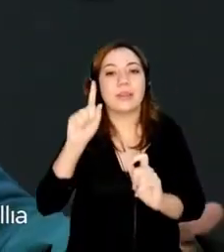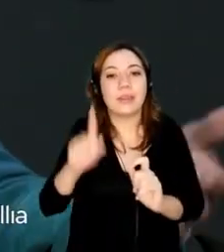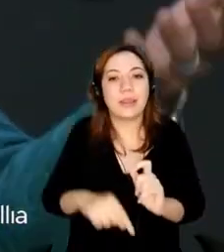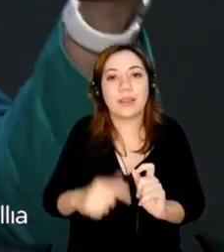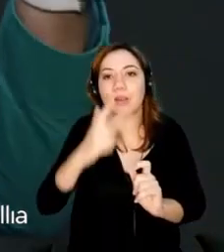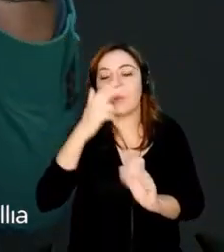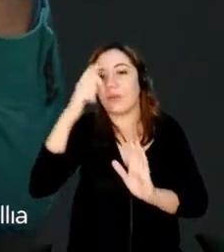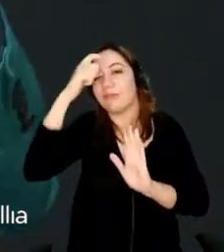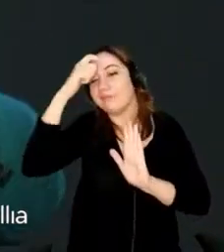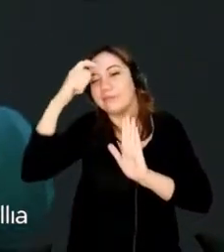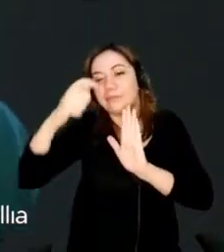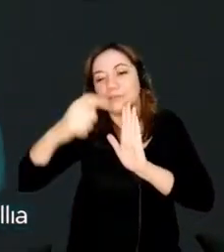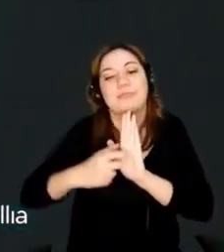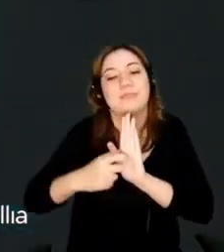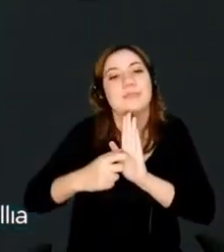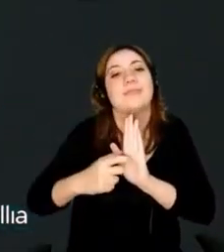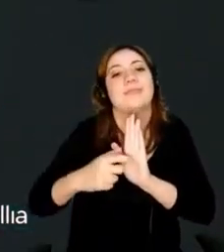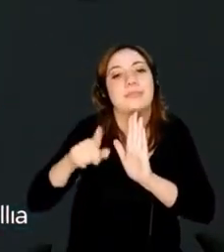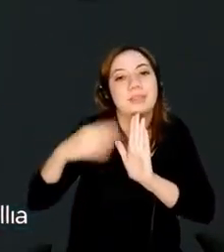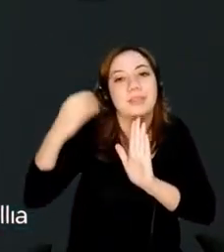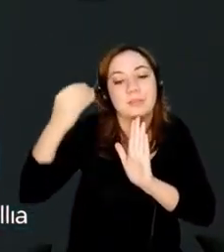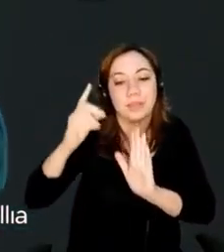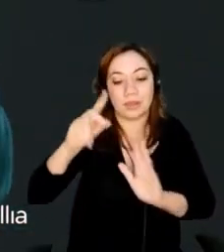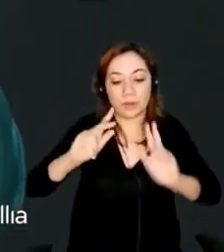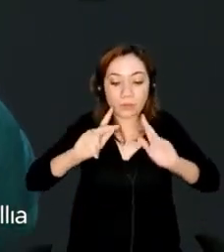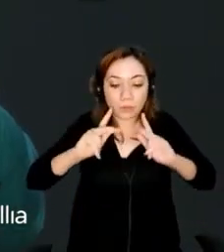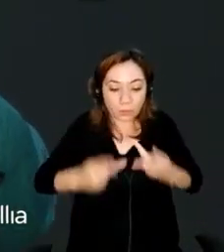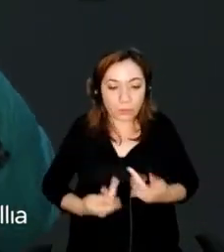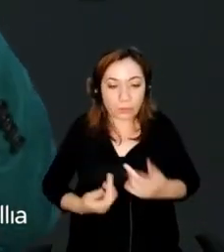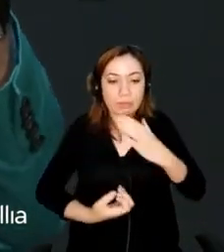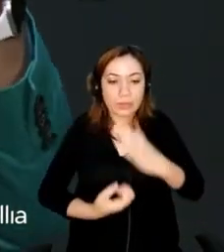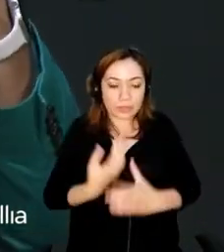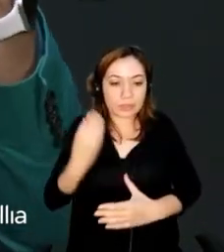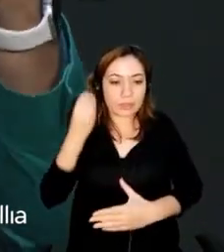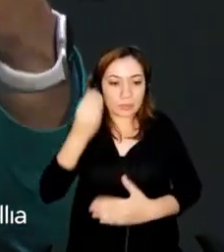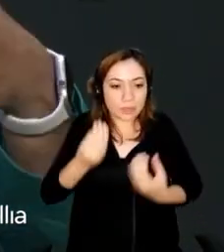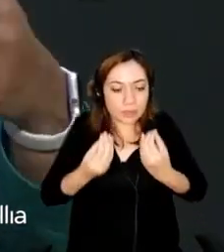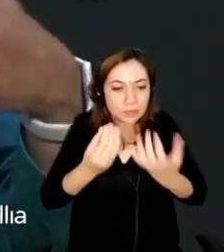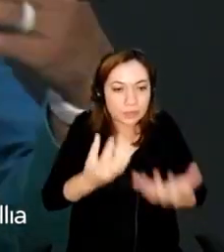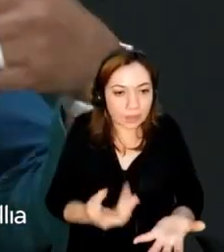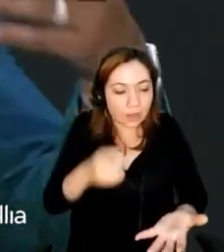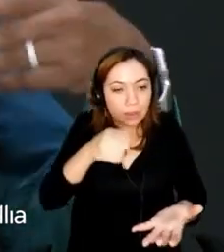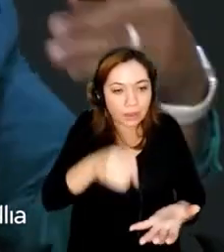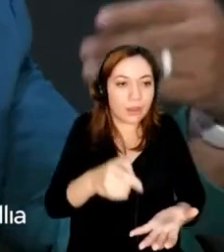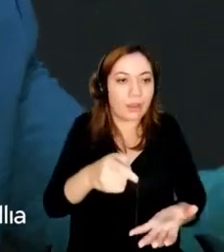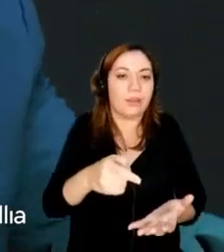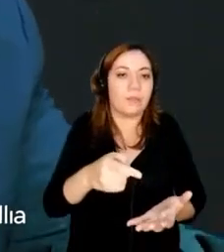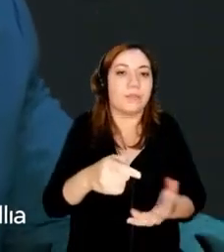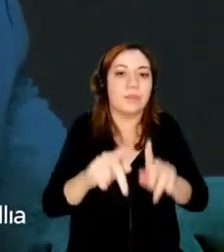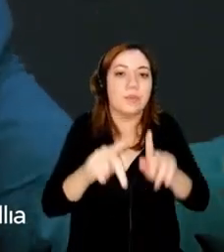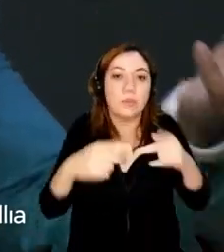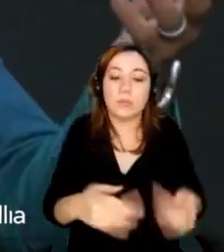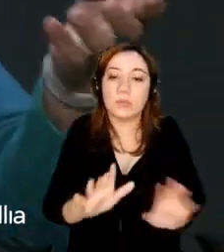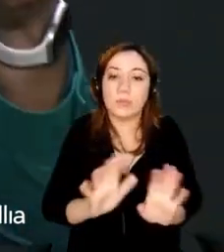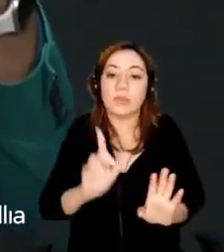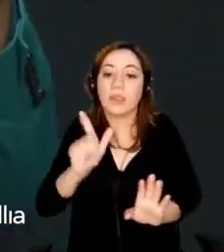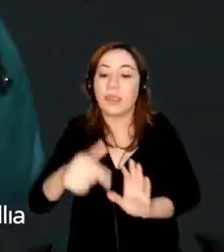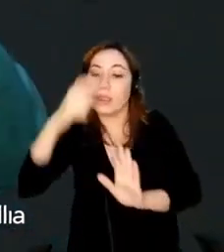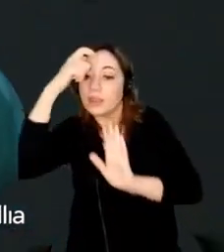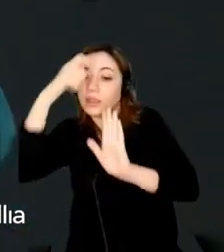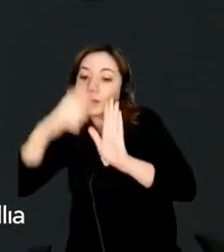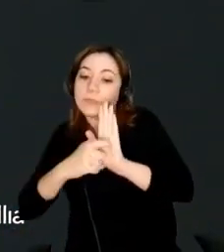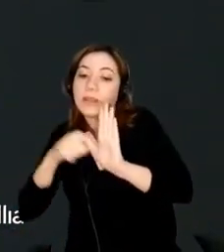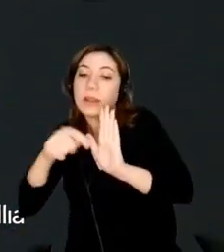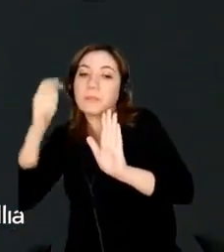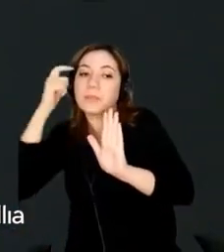of humans designing experiences for humans, you might have AI designing for what it thinks humans might want to experience based upon